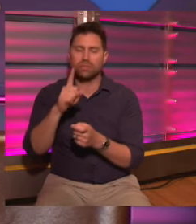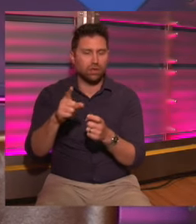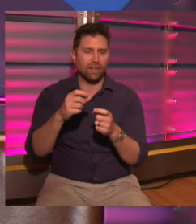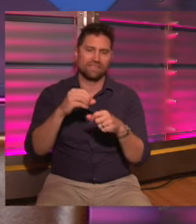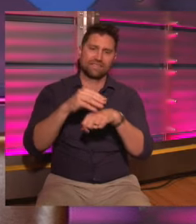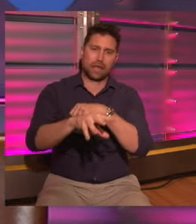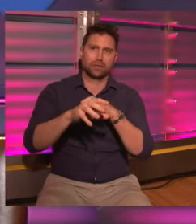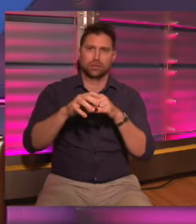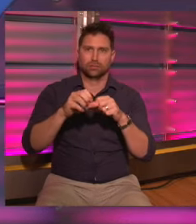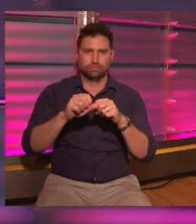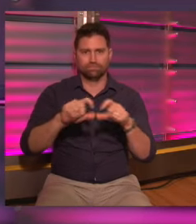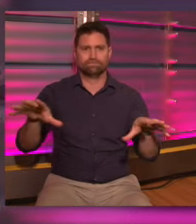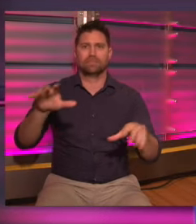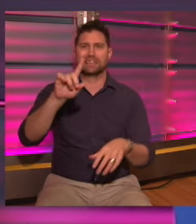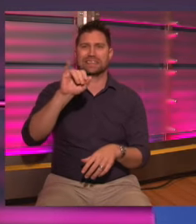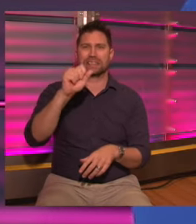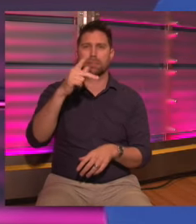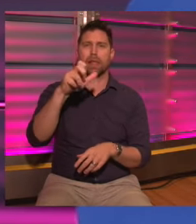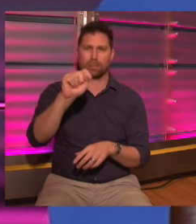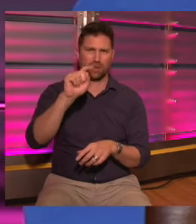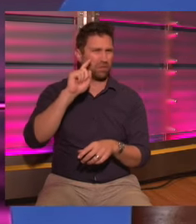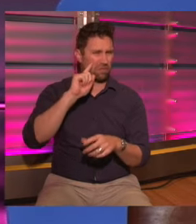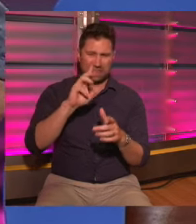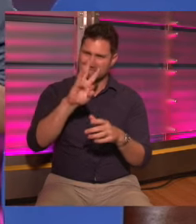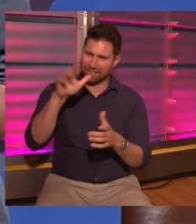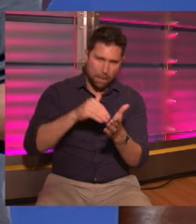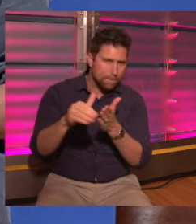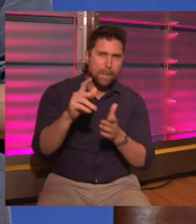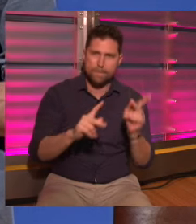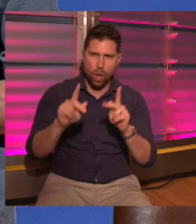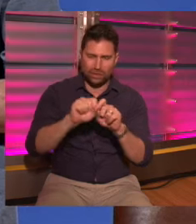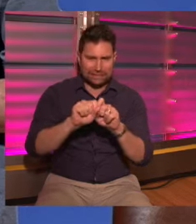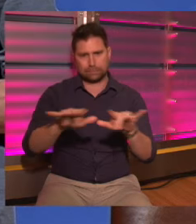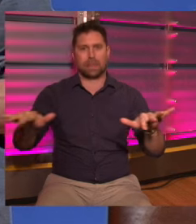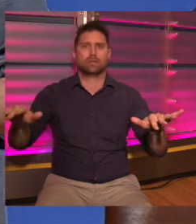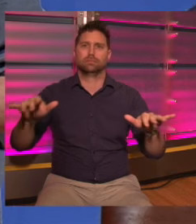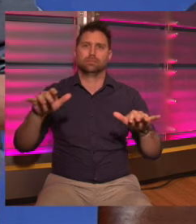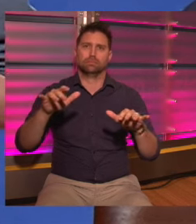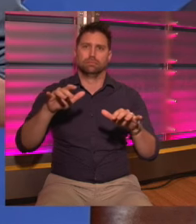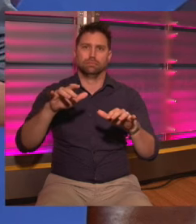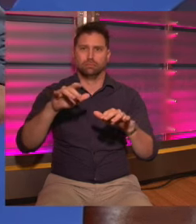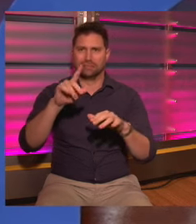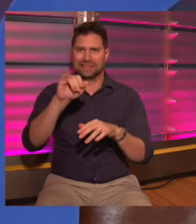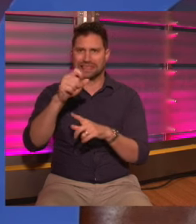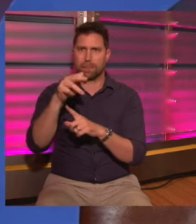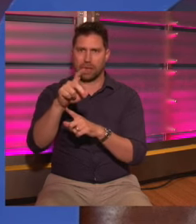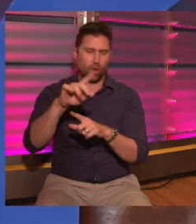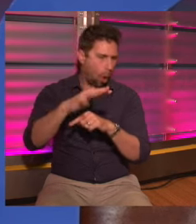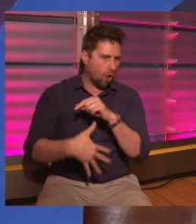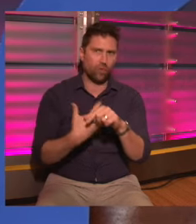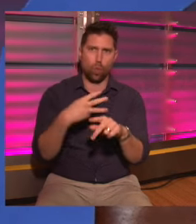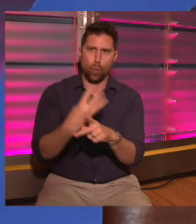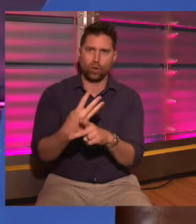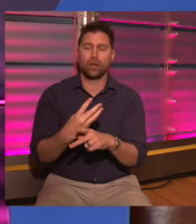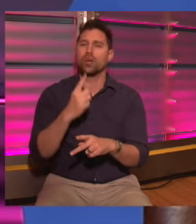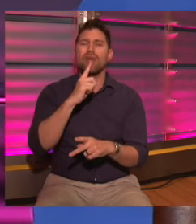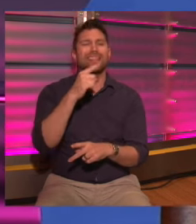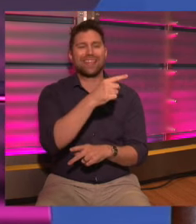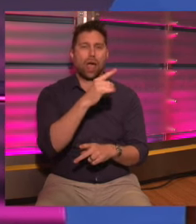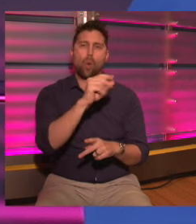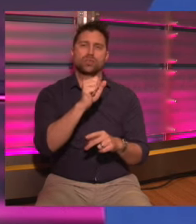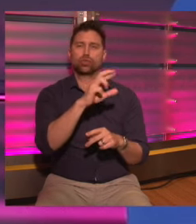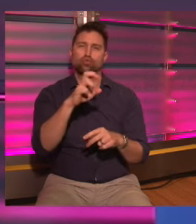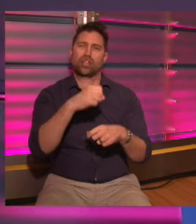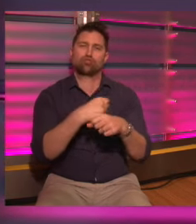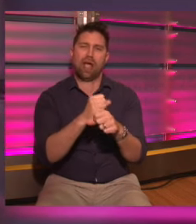all around the world, where there are 65 million people displaced now around the world. And obviously that was a recreation video, but